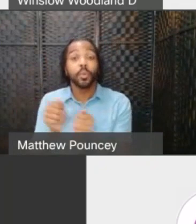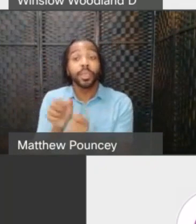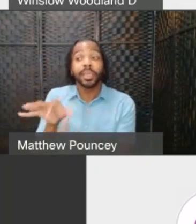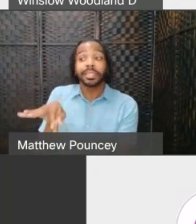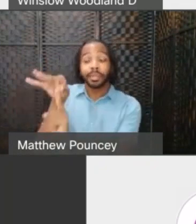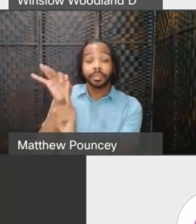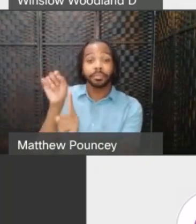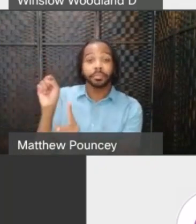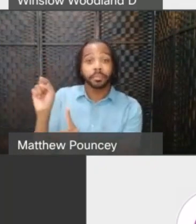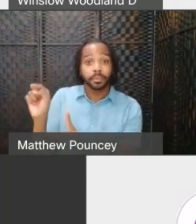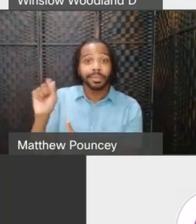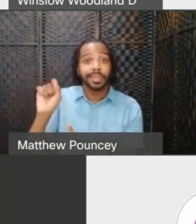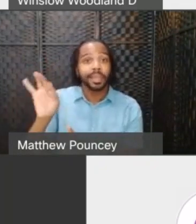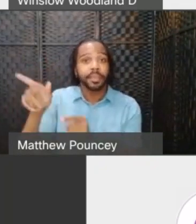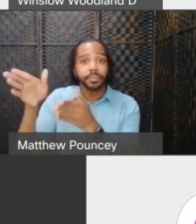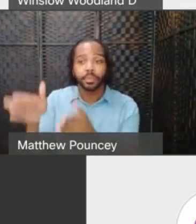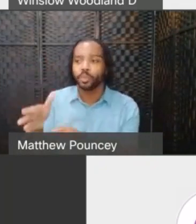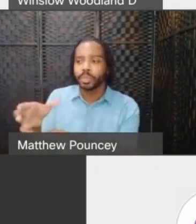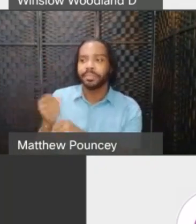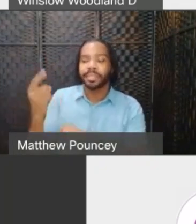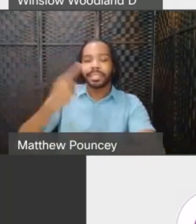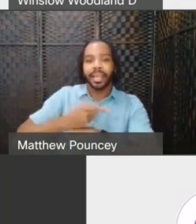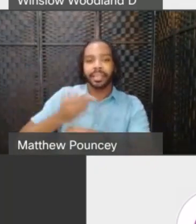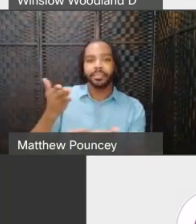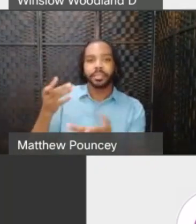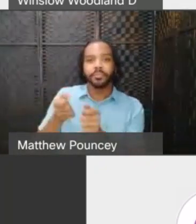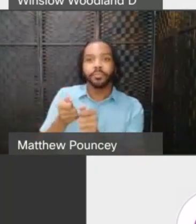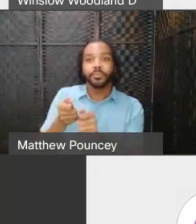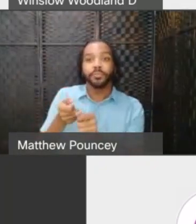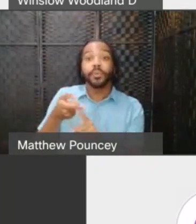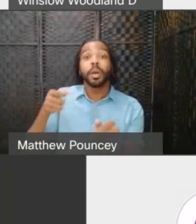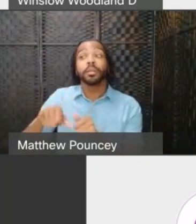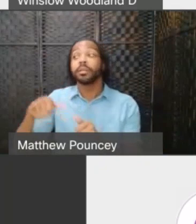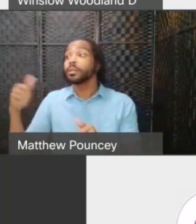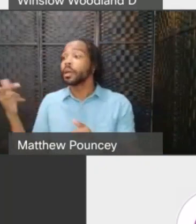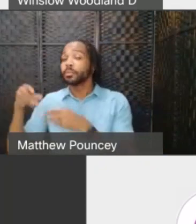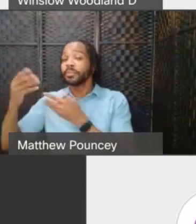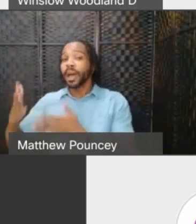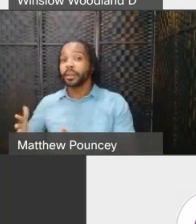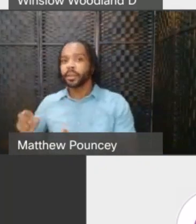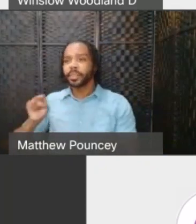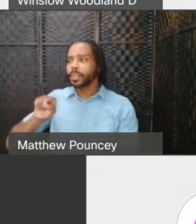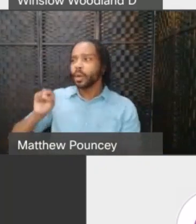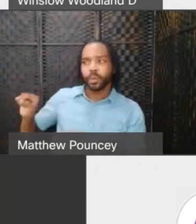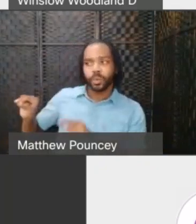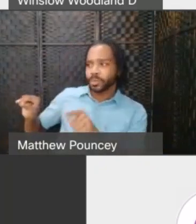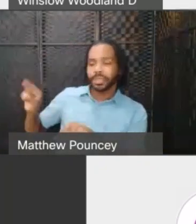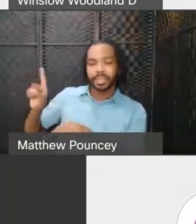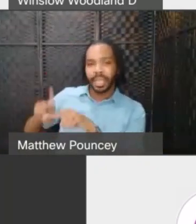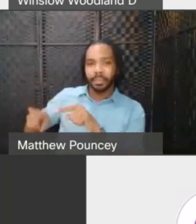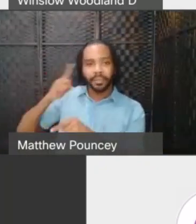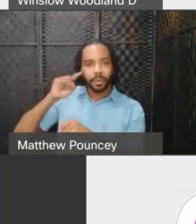exception if the person is receiving day services from another provider, then those can't count toward a retainer payment.